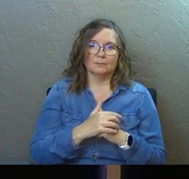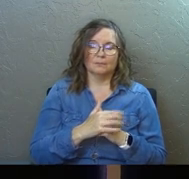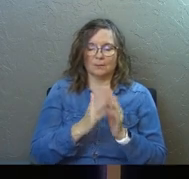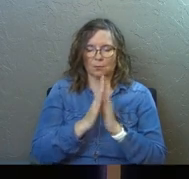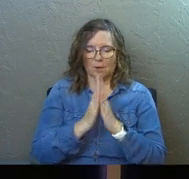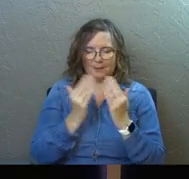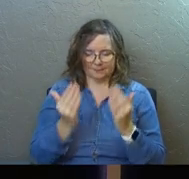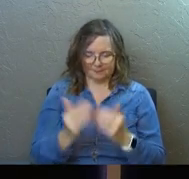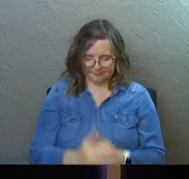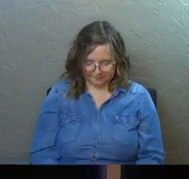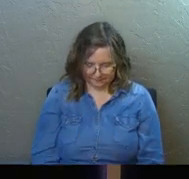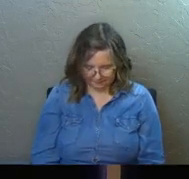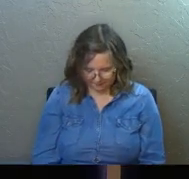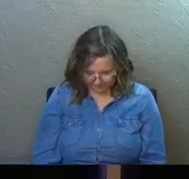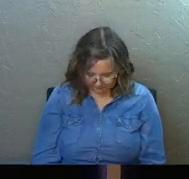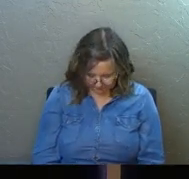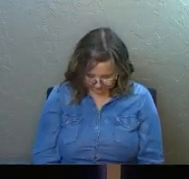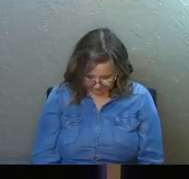Let's pray.